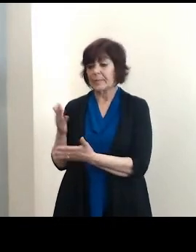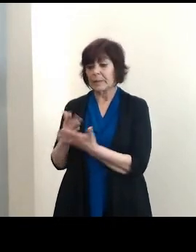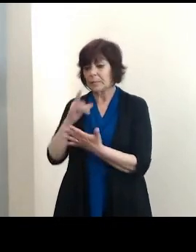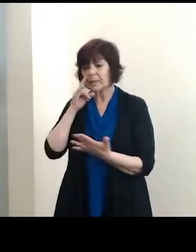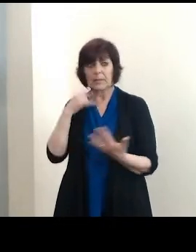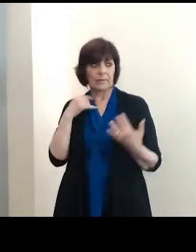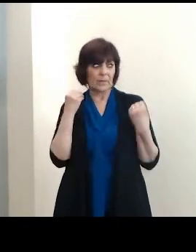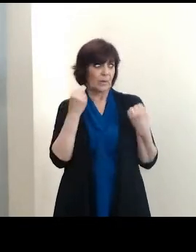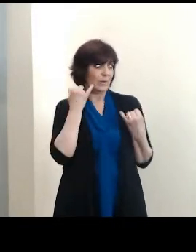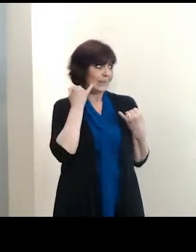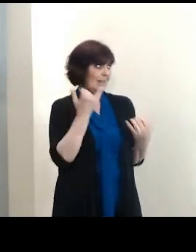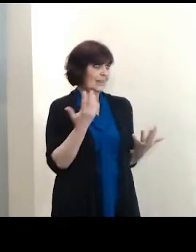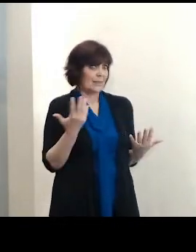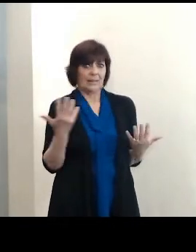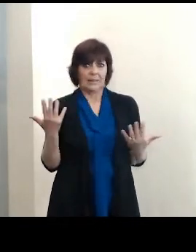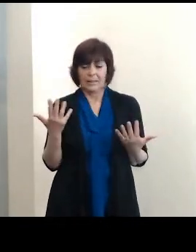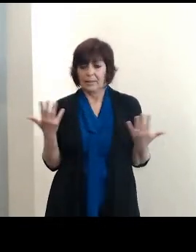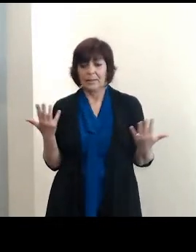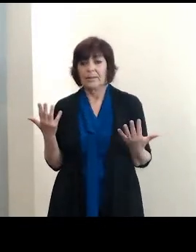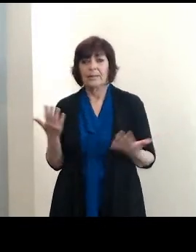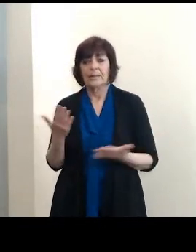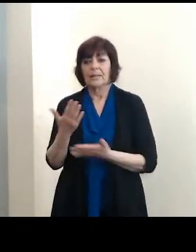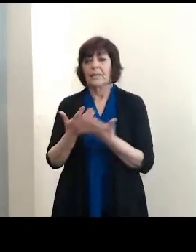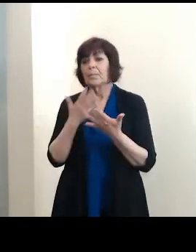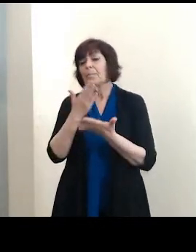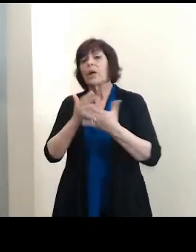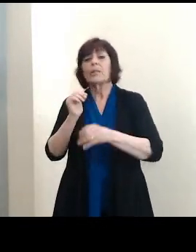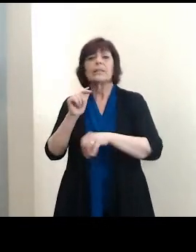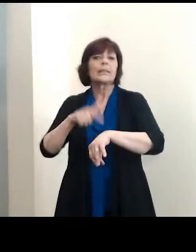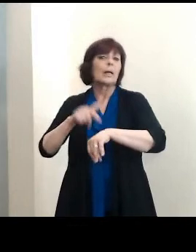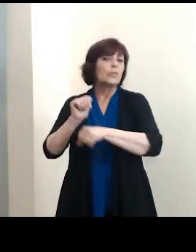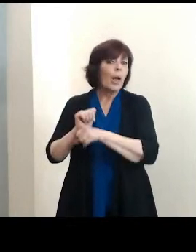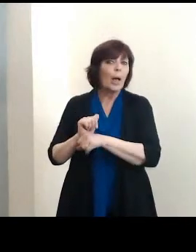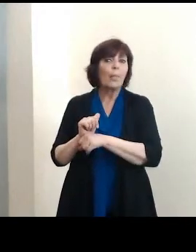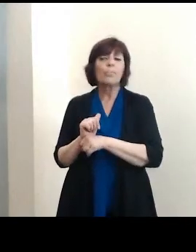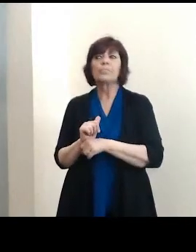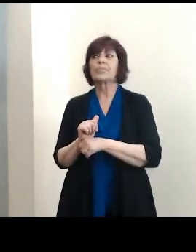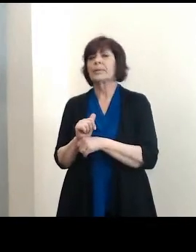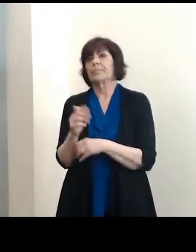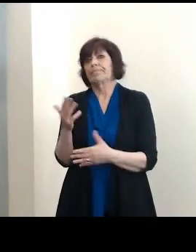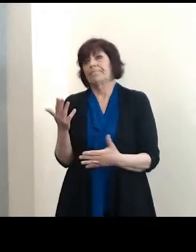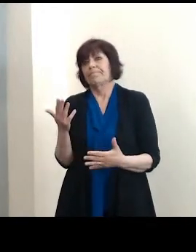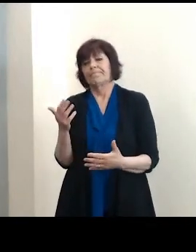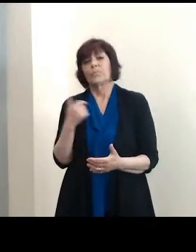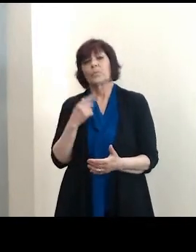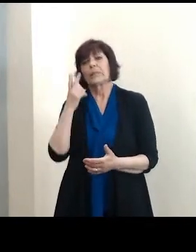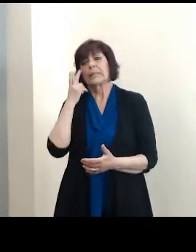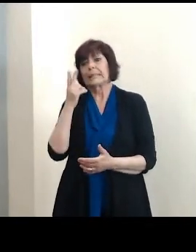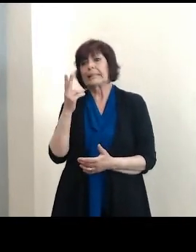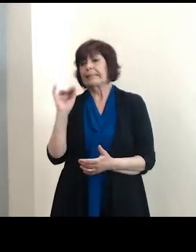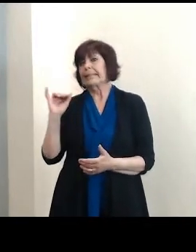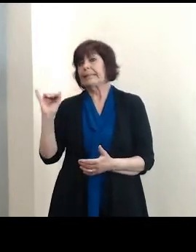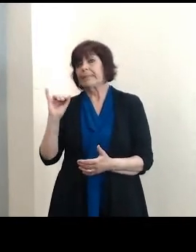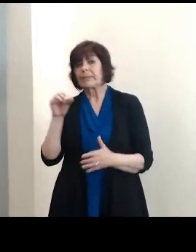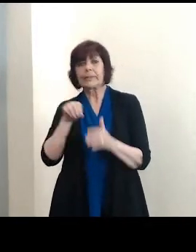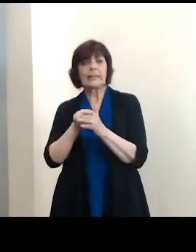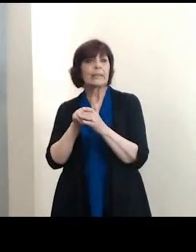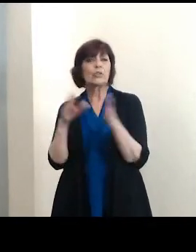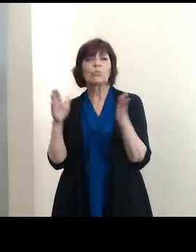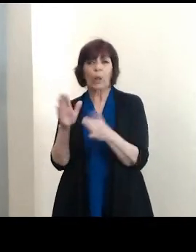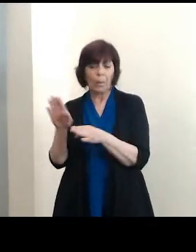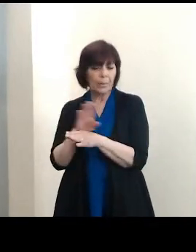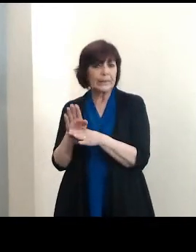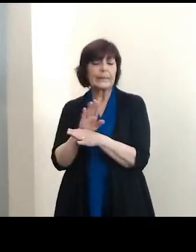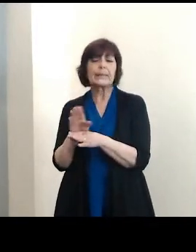they're infected. Some kids have part-time jobs many times, and as I mentioned, we're seeing infections in, especially in